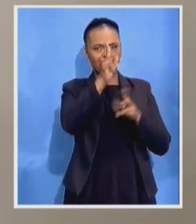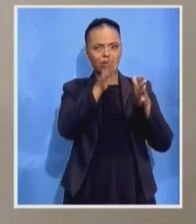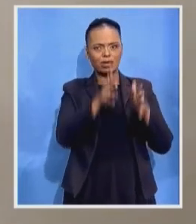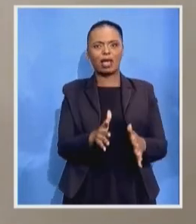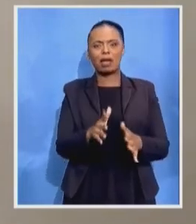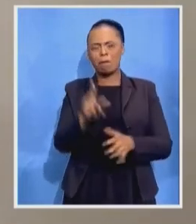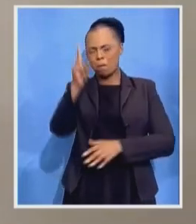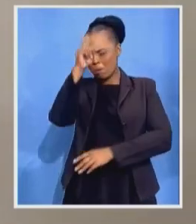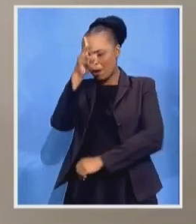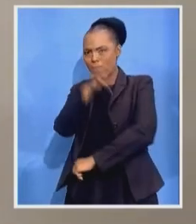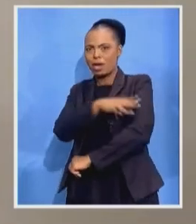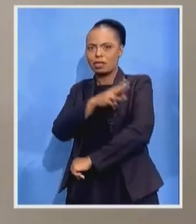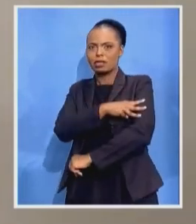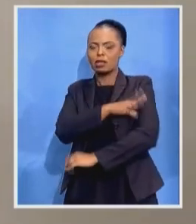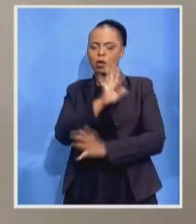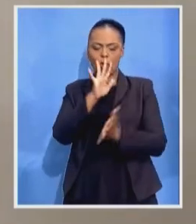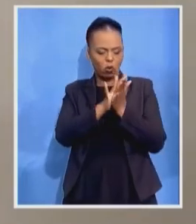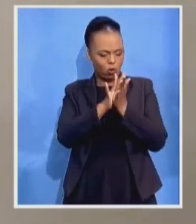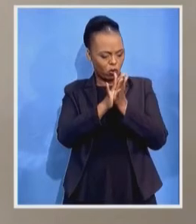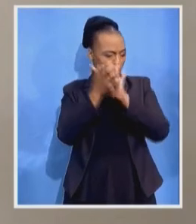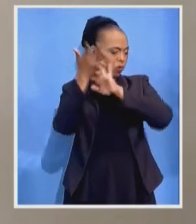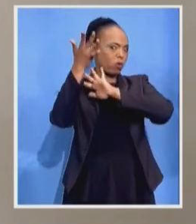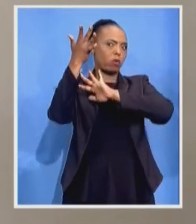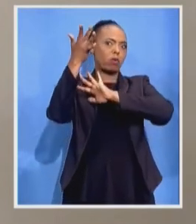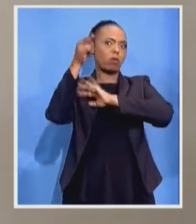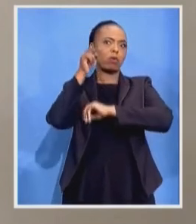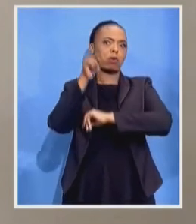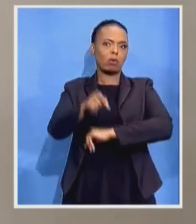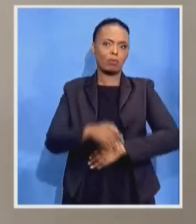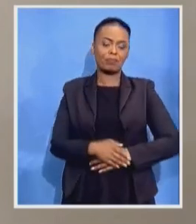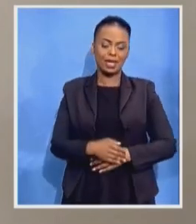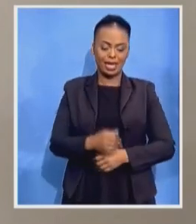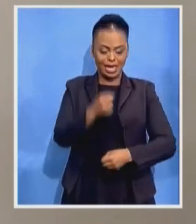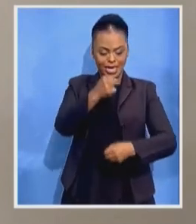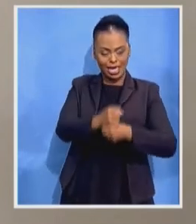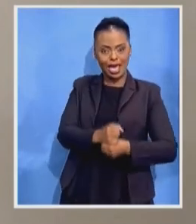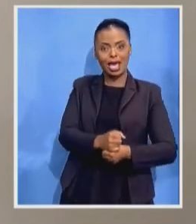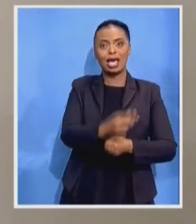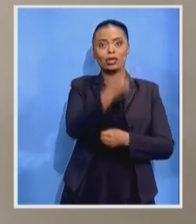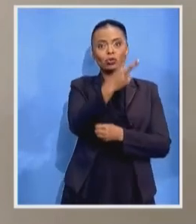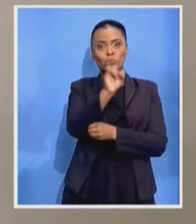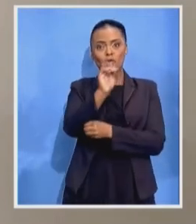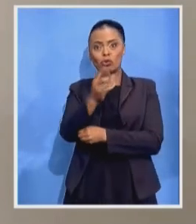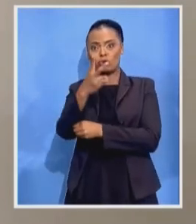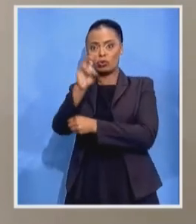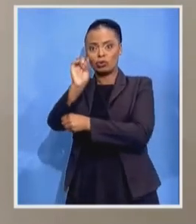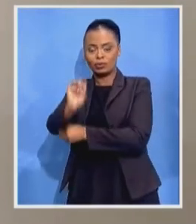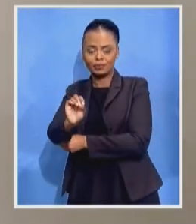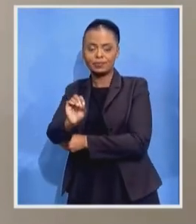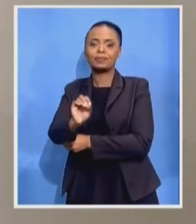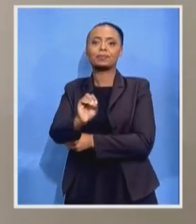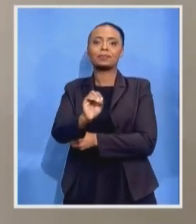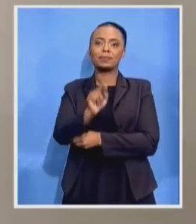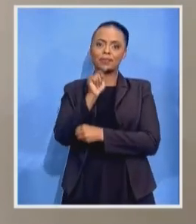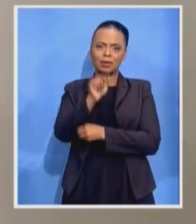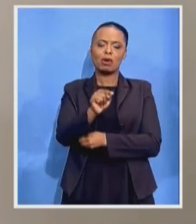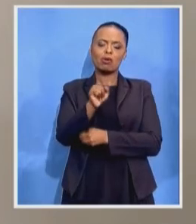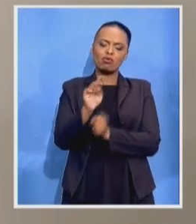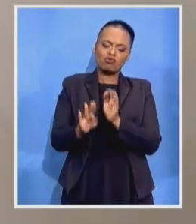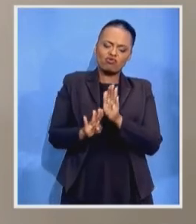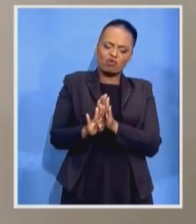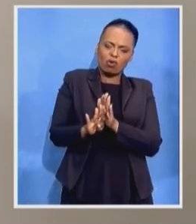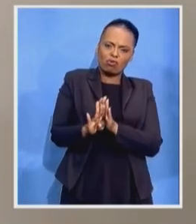The year 2020 saw some important and significant progress in exposing those involved